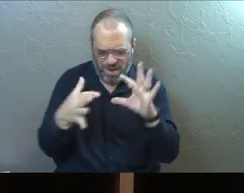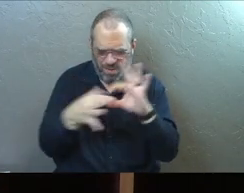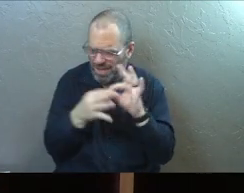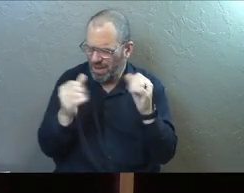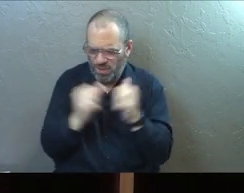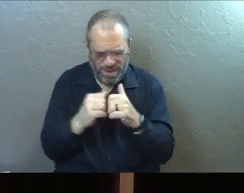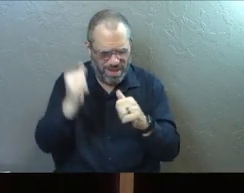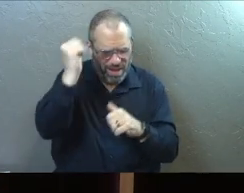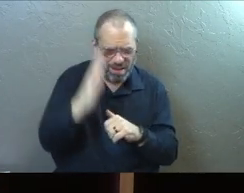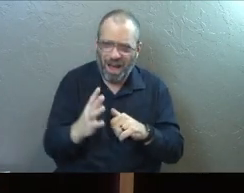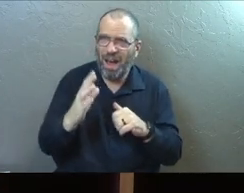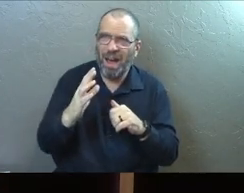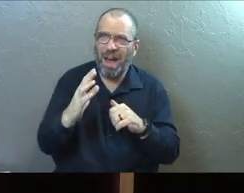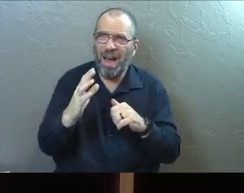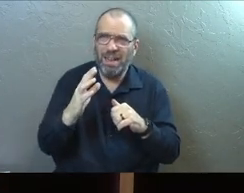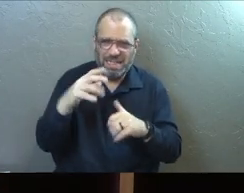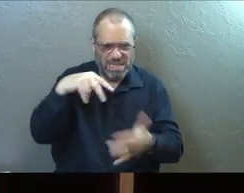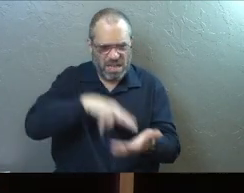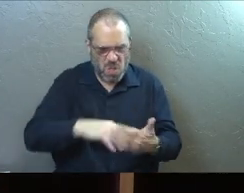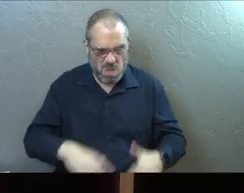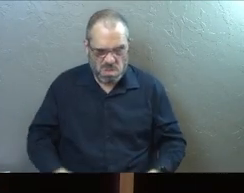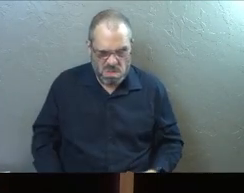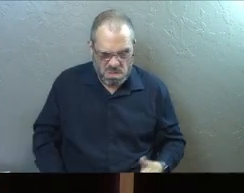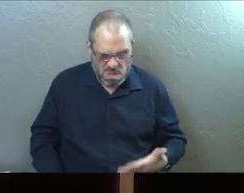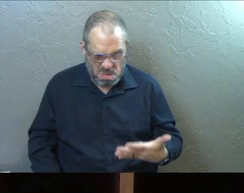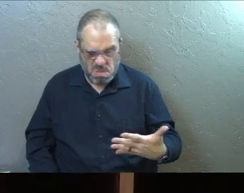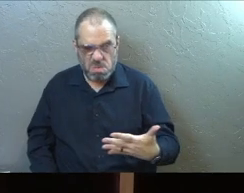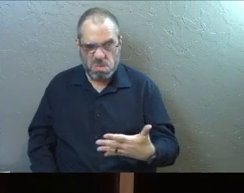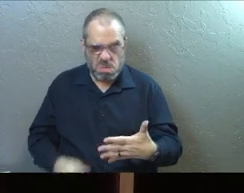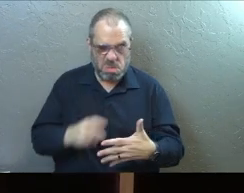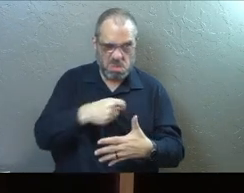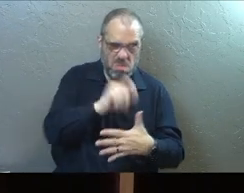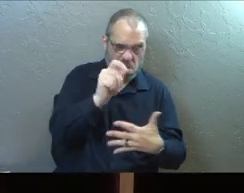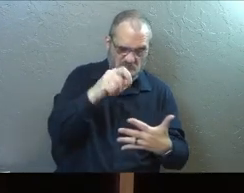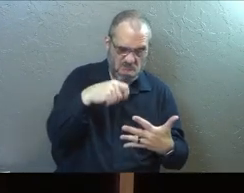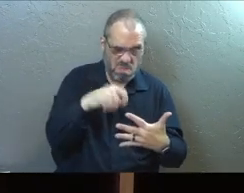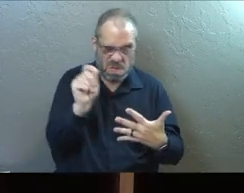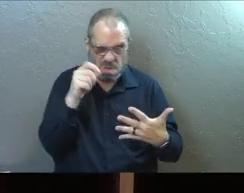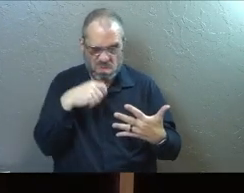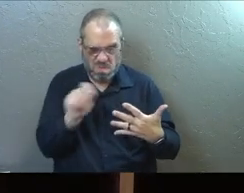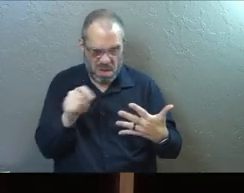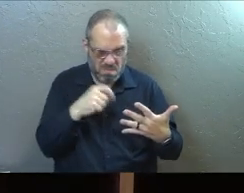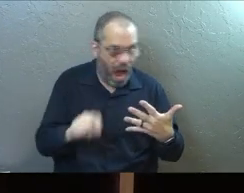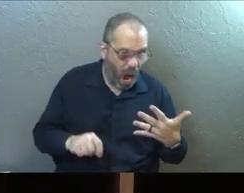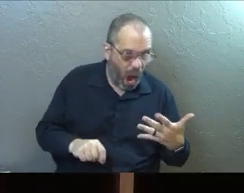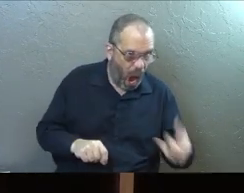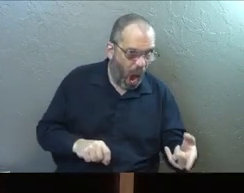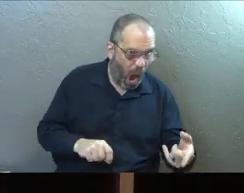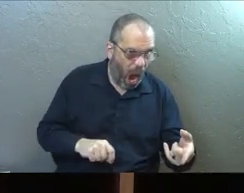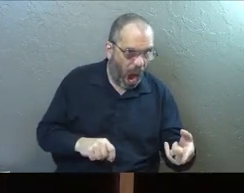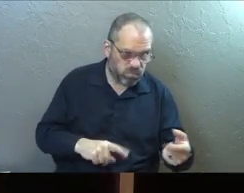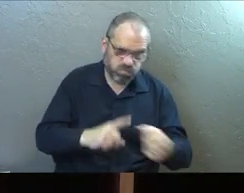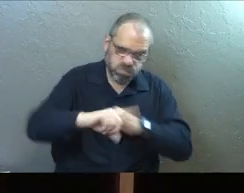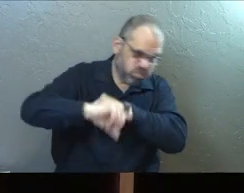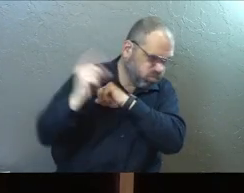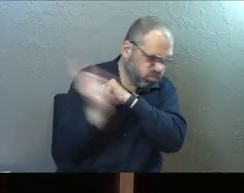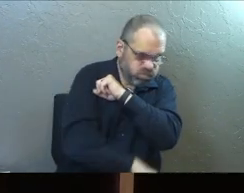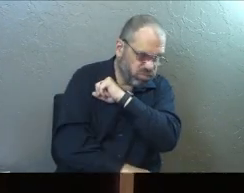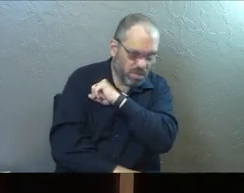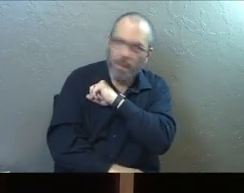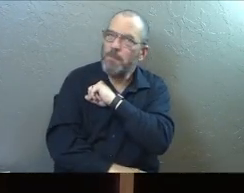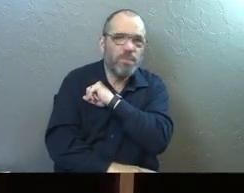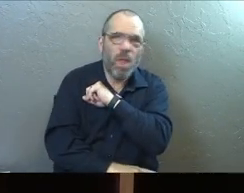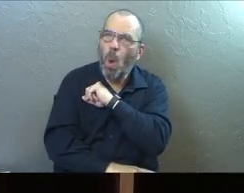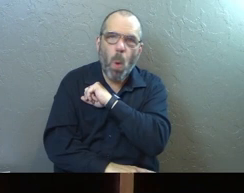with the fact that I think God's got a clipboard and he looks at me like a servant and he's just waiting for me to do something wrong